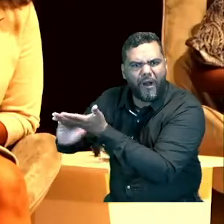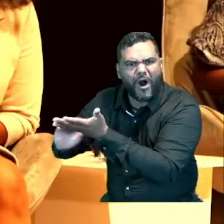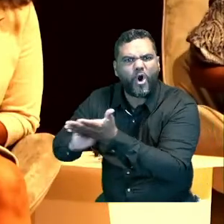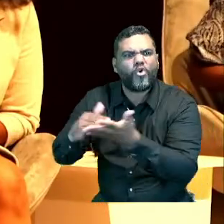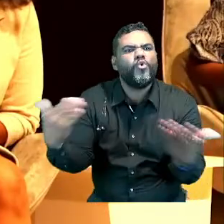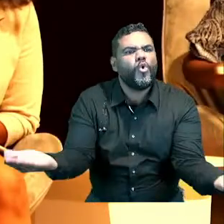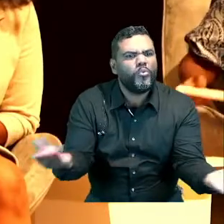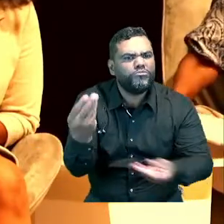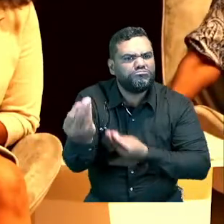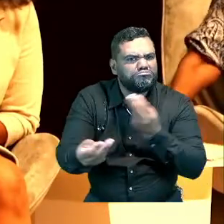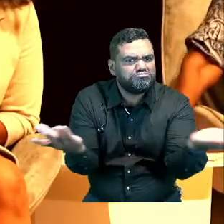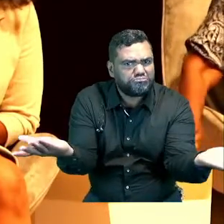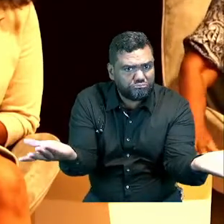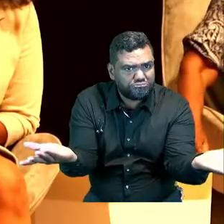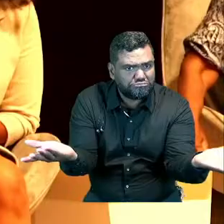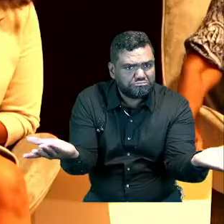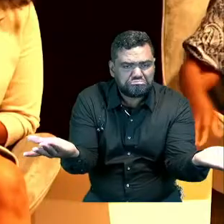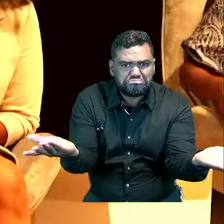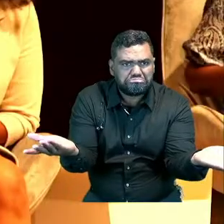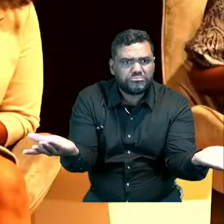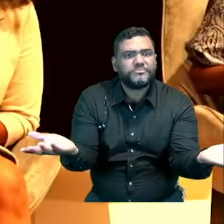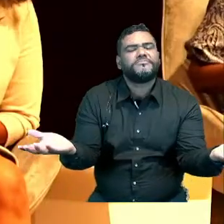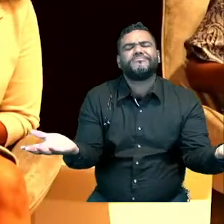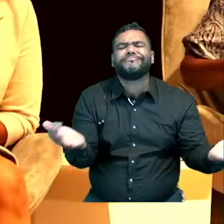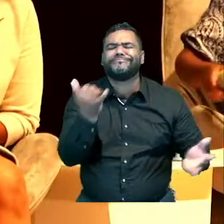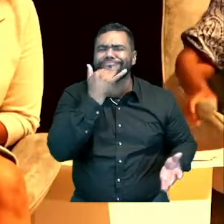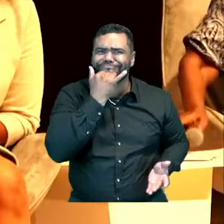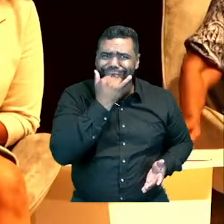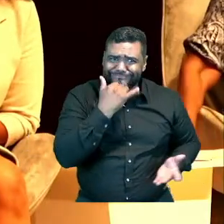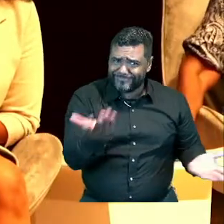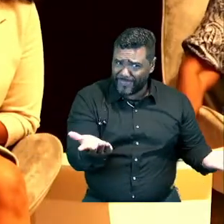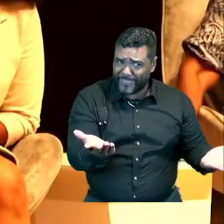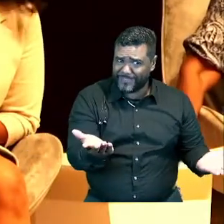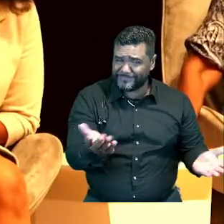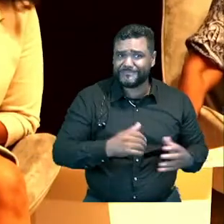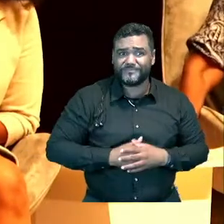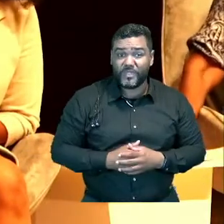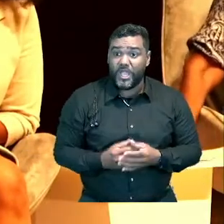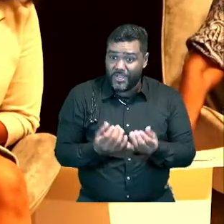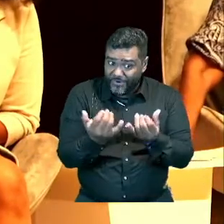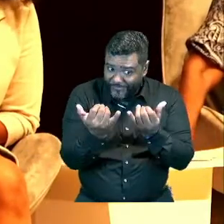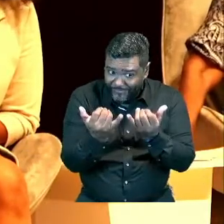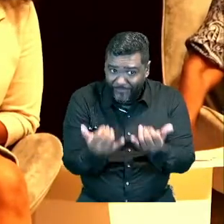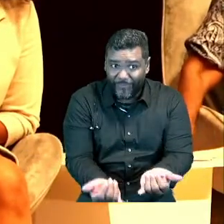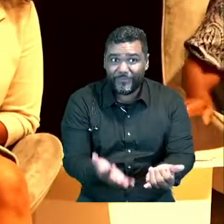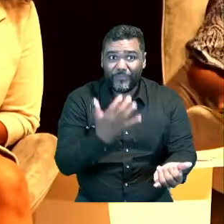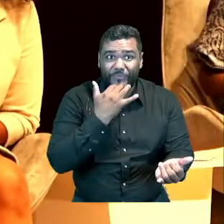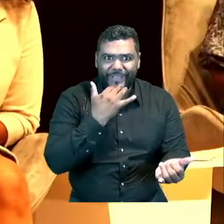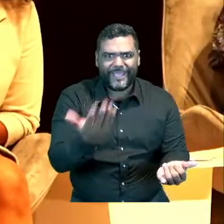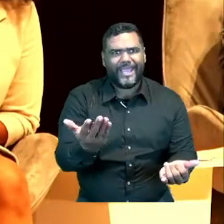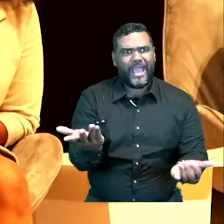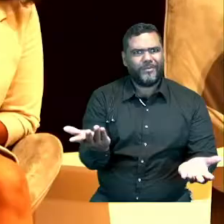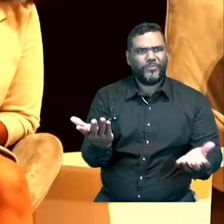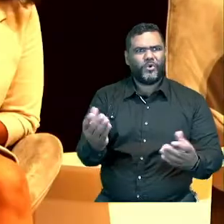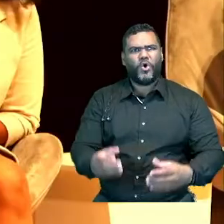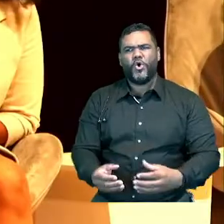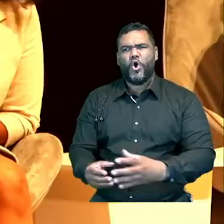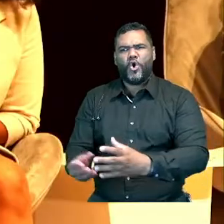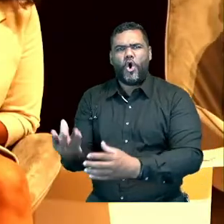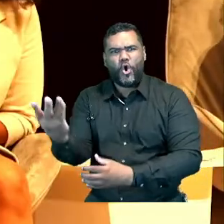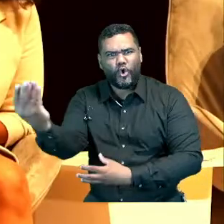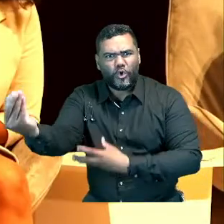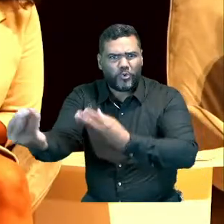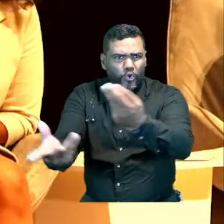tool so that they could reincorporate themselves into productive life. So what is happening today with our